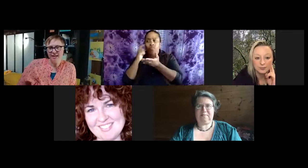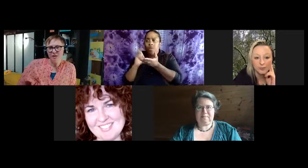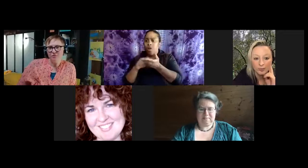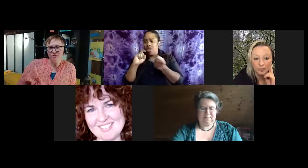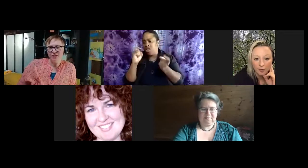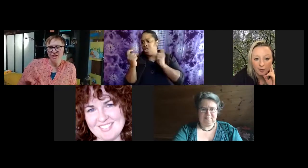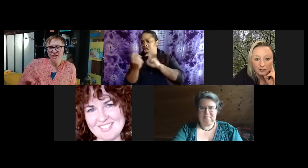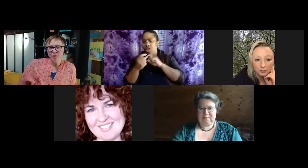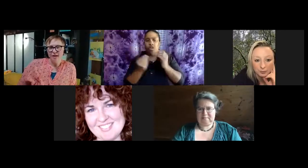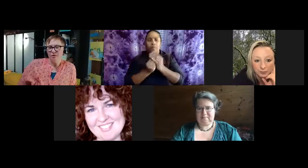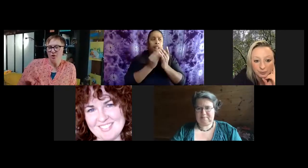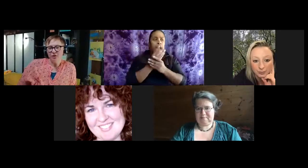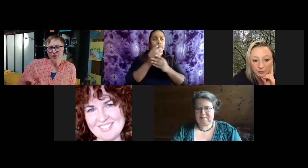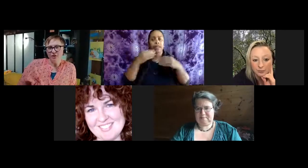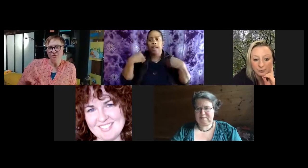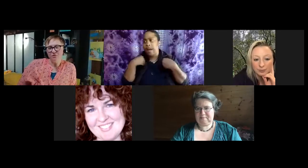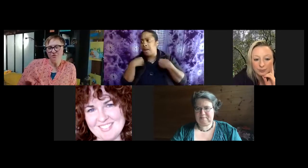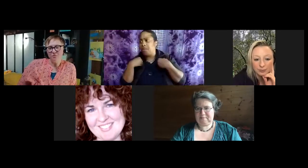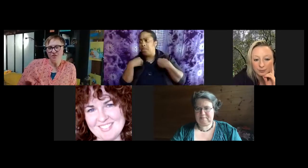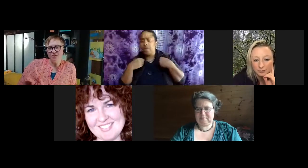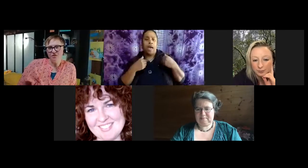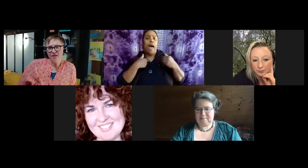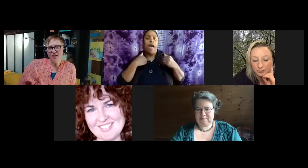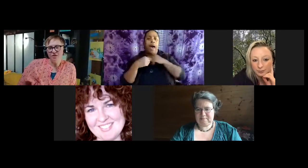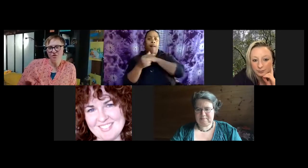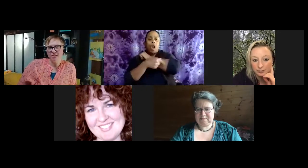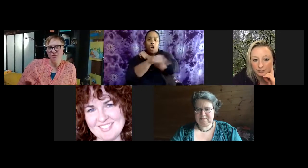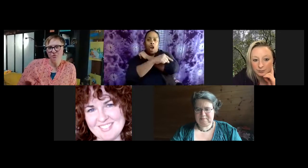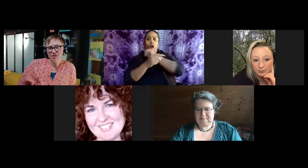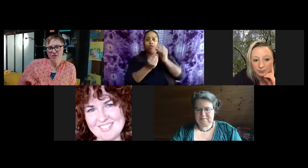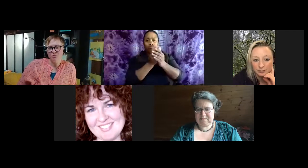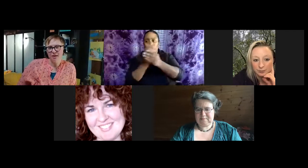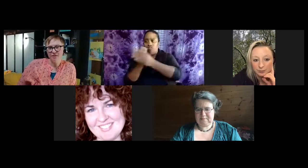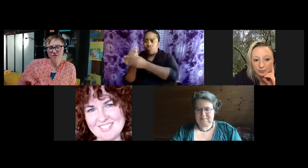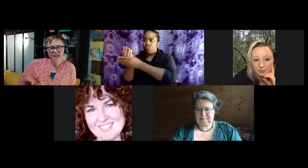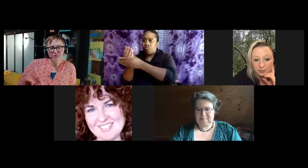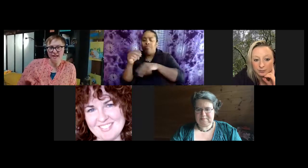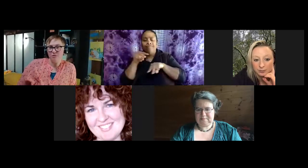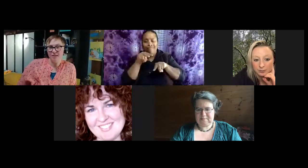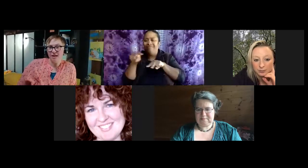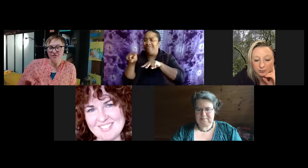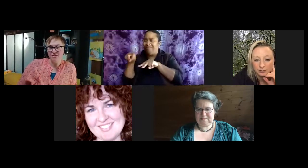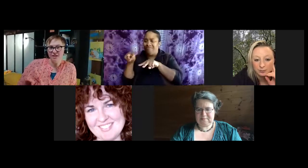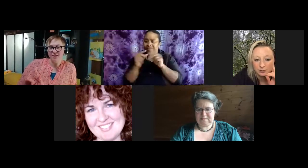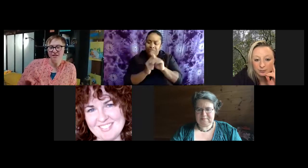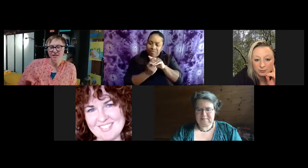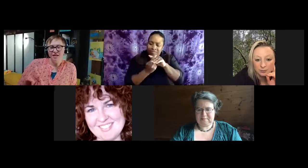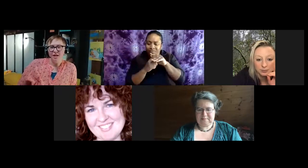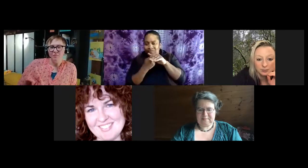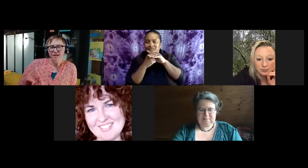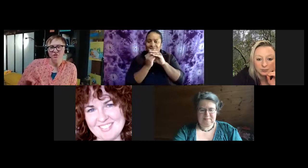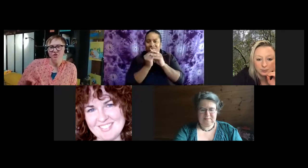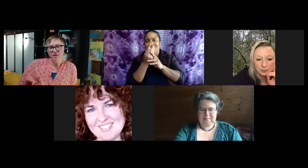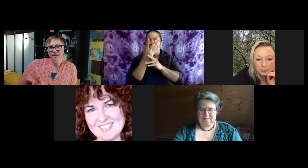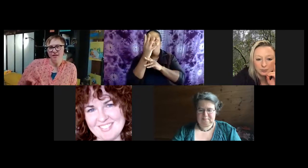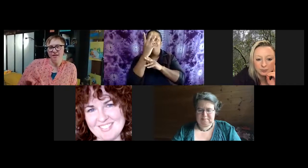and the animals. I grow a garden, so it's been just a treat to watch the sprouts now ready to be out in the sun